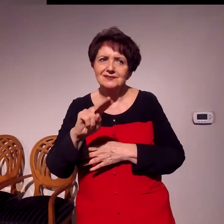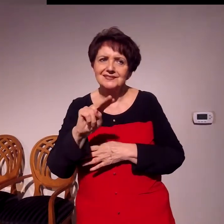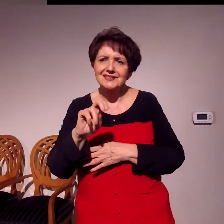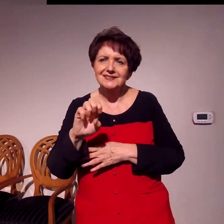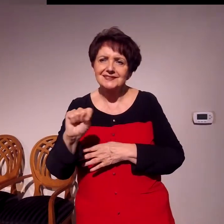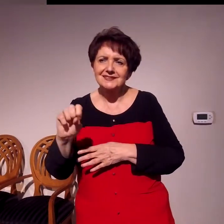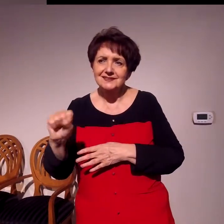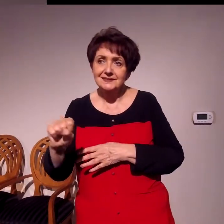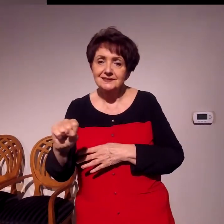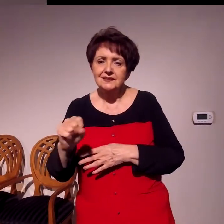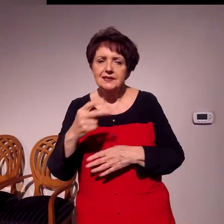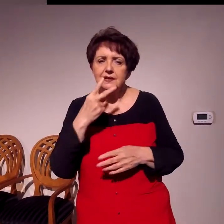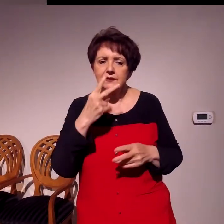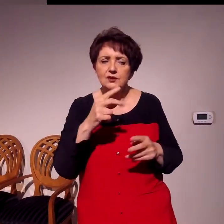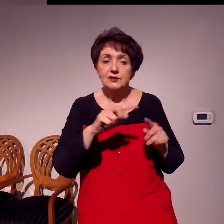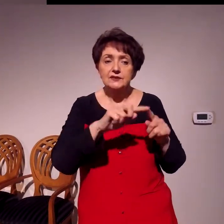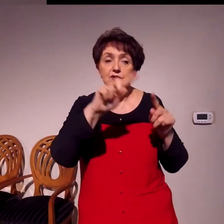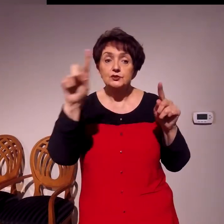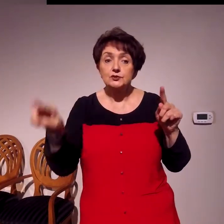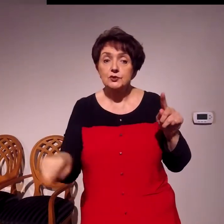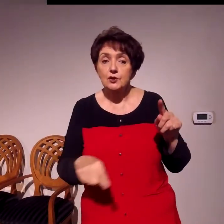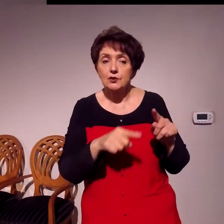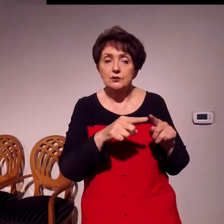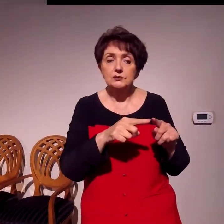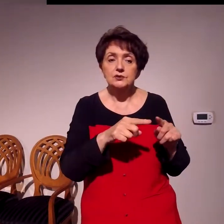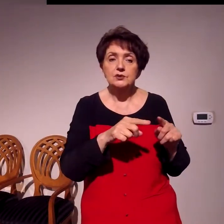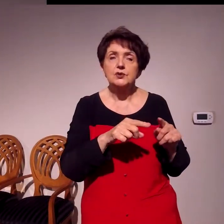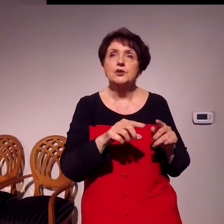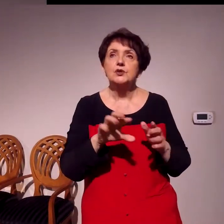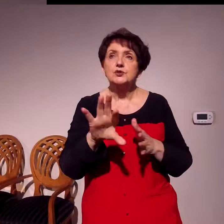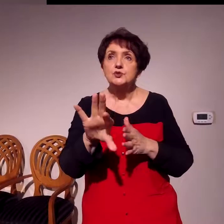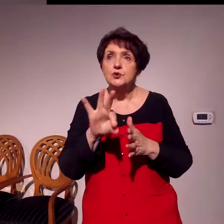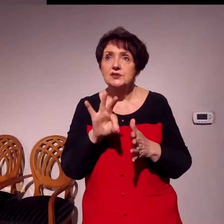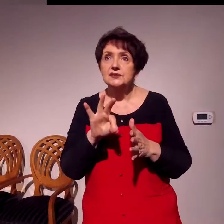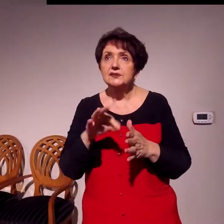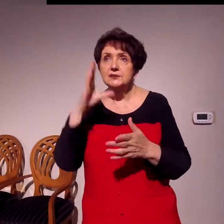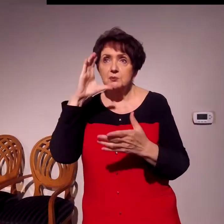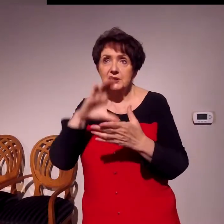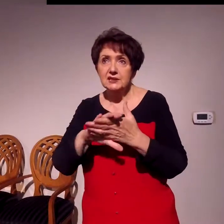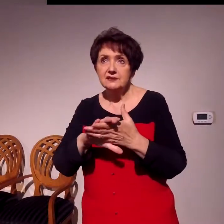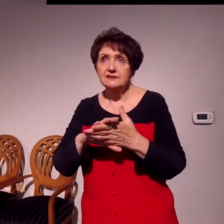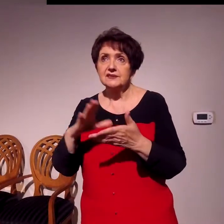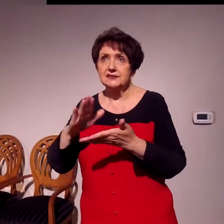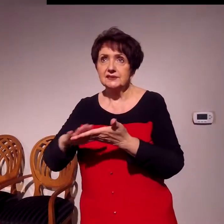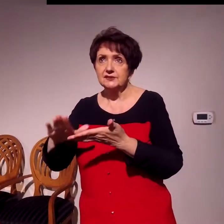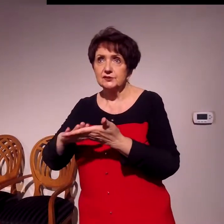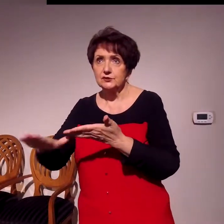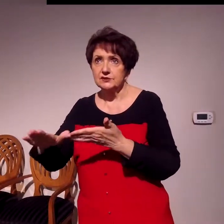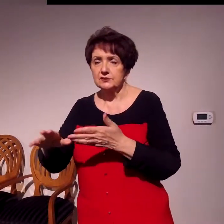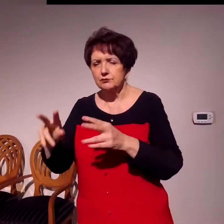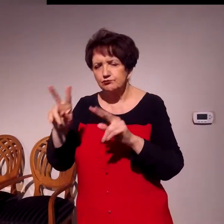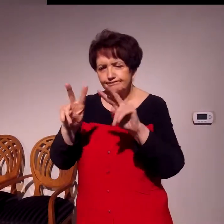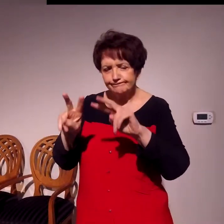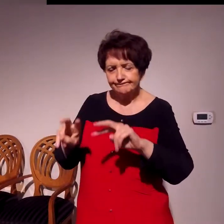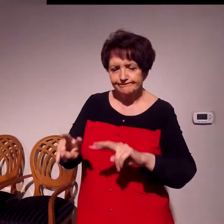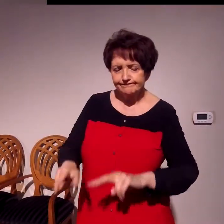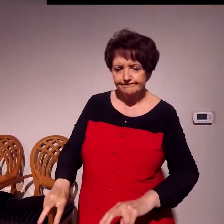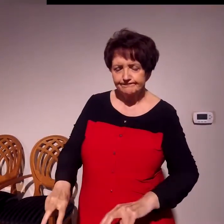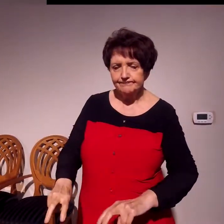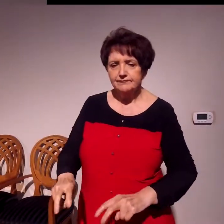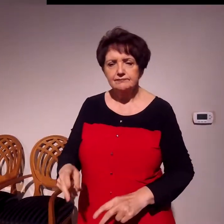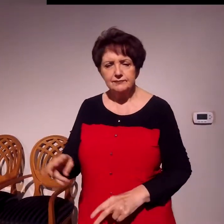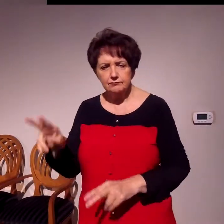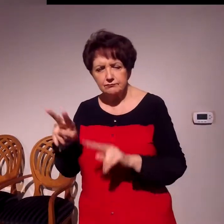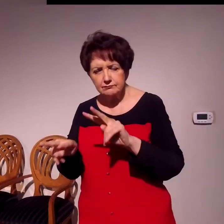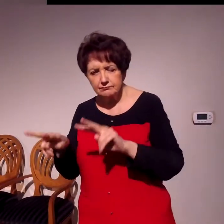see choices, belief, and excuses are how we engage in this wheel of wellness and begin to really take a look at